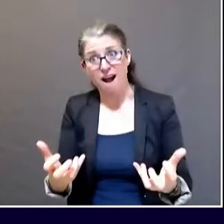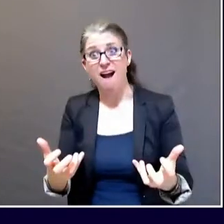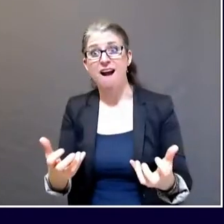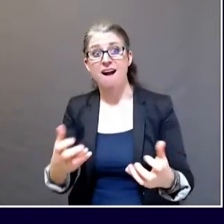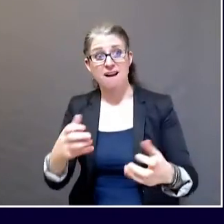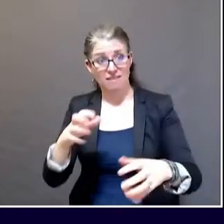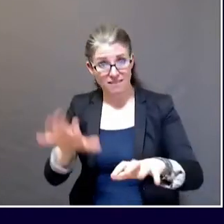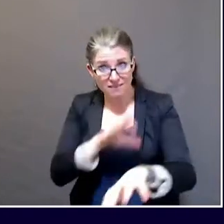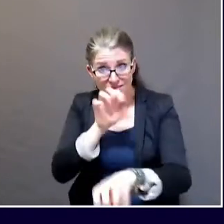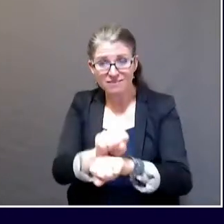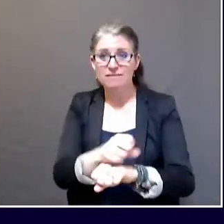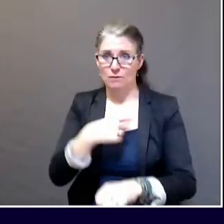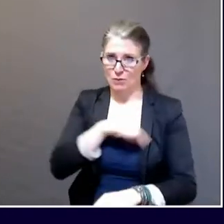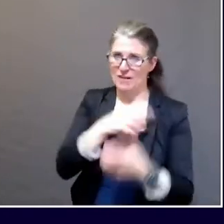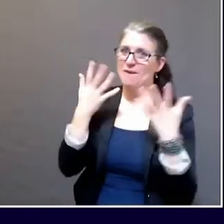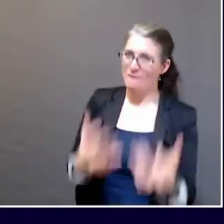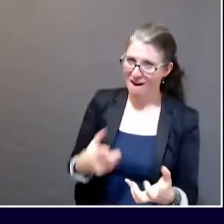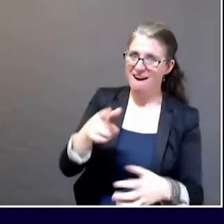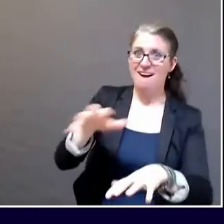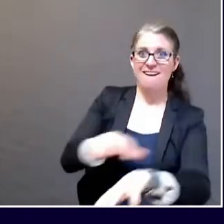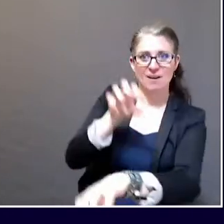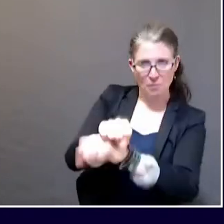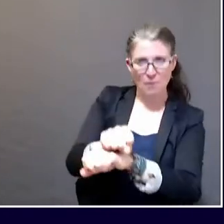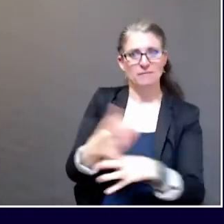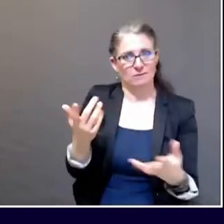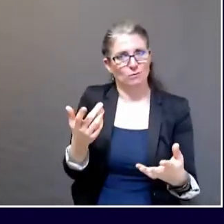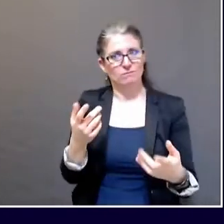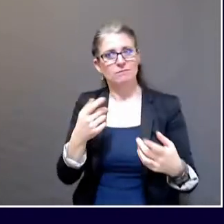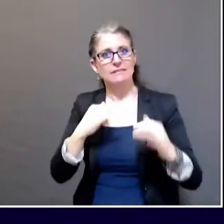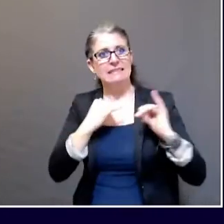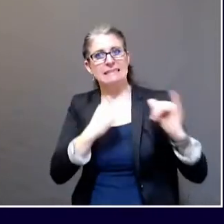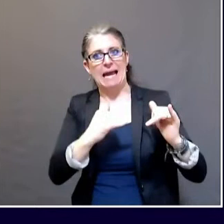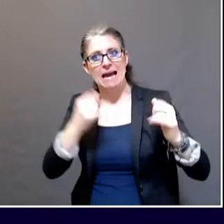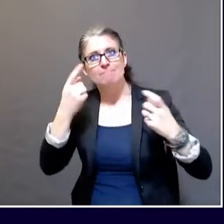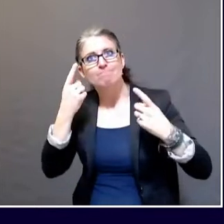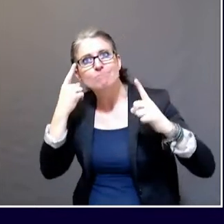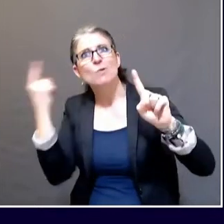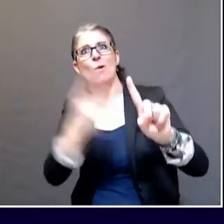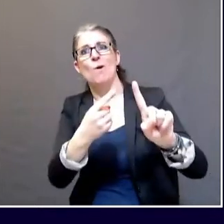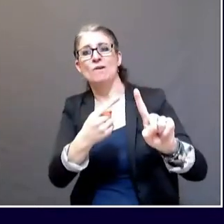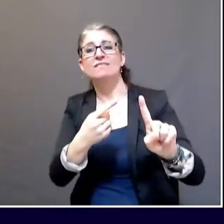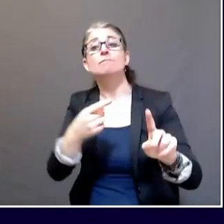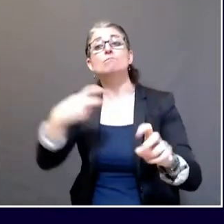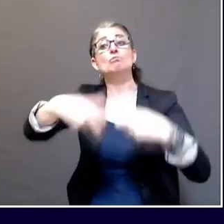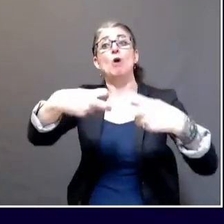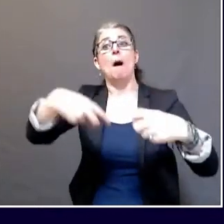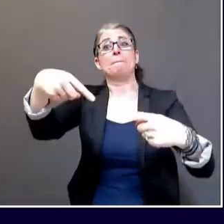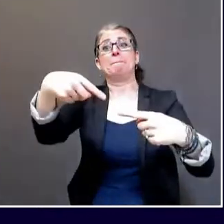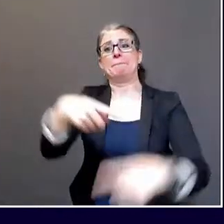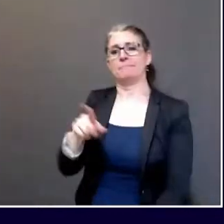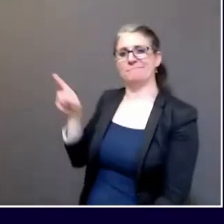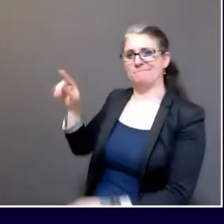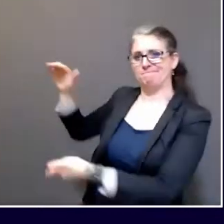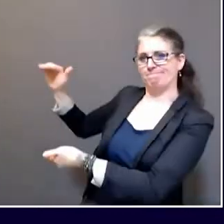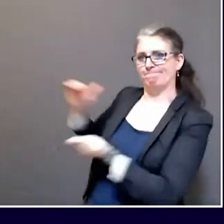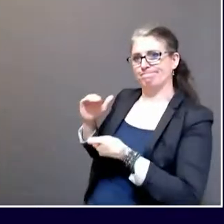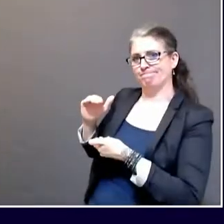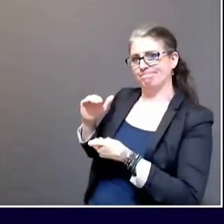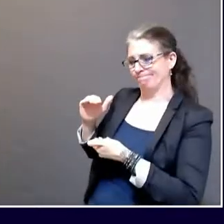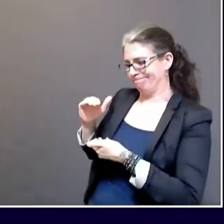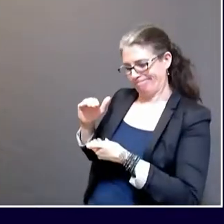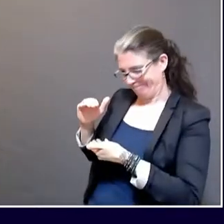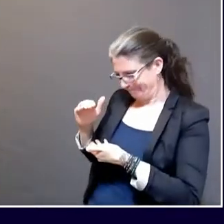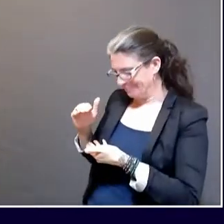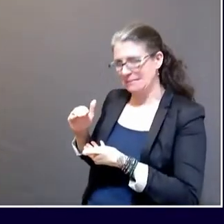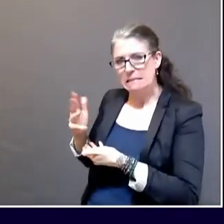now, there's just not enough vaccine. And what we're hoping to do is to try to avoid a little bit of pressure on